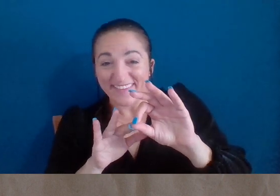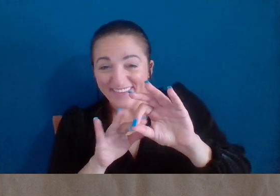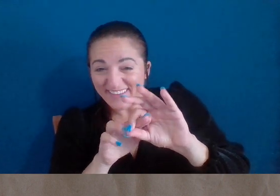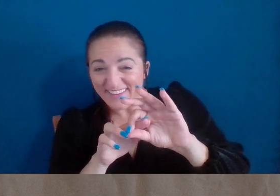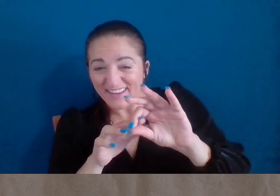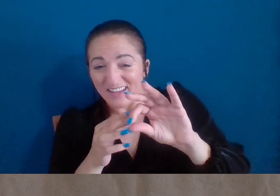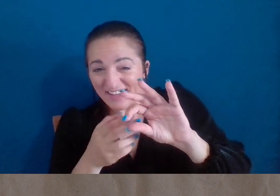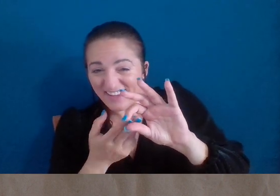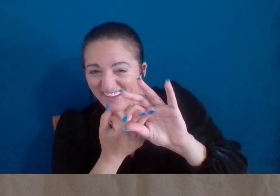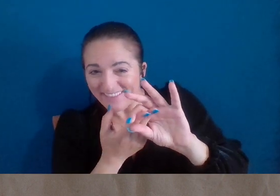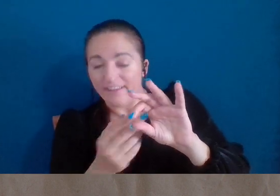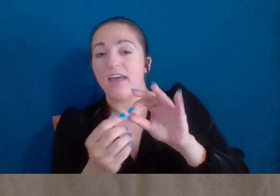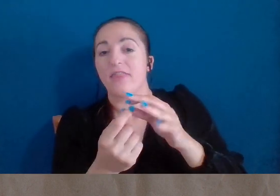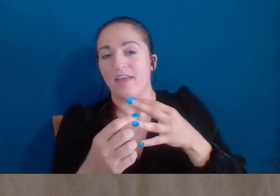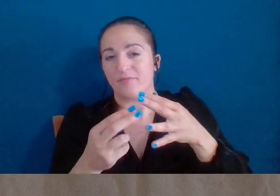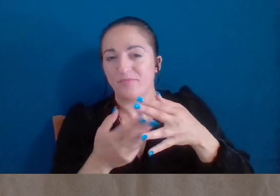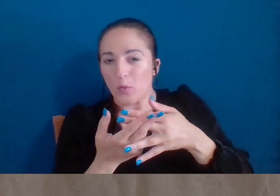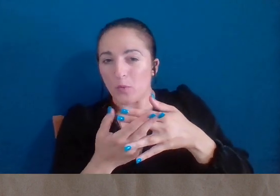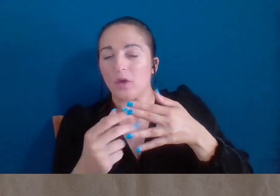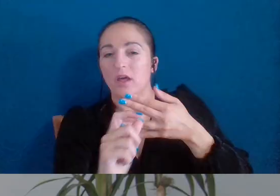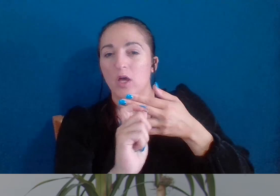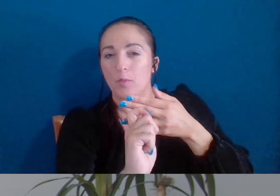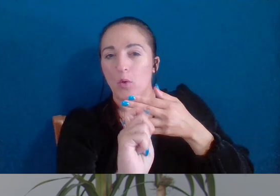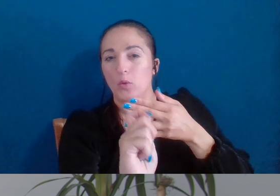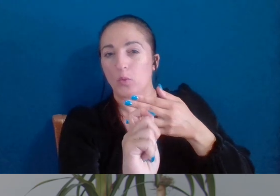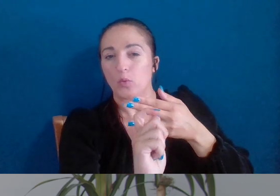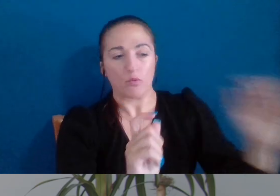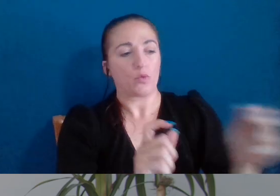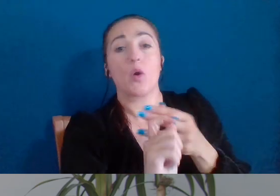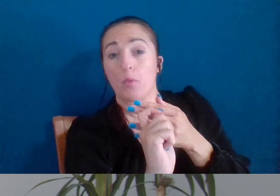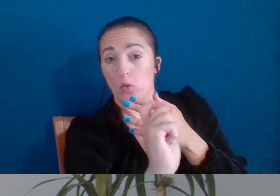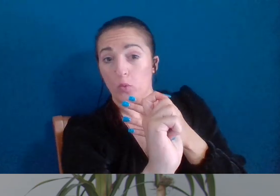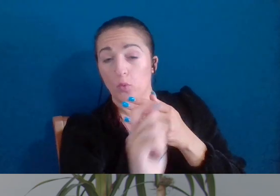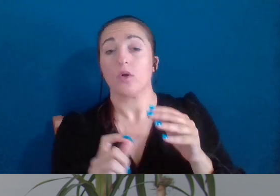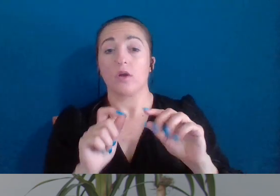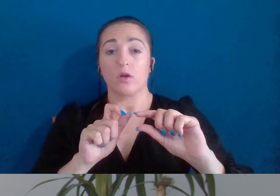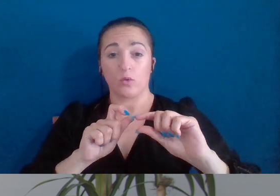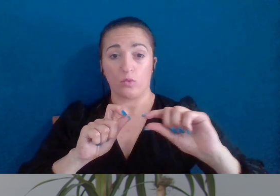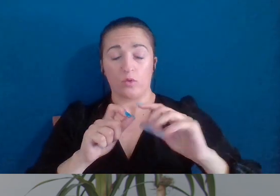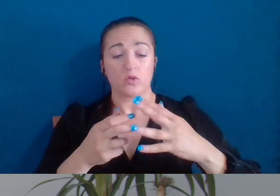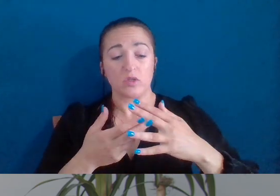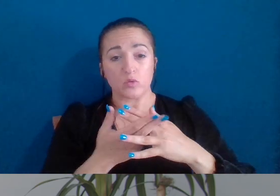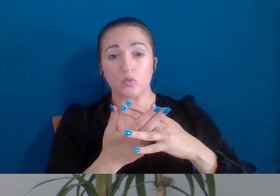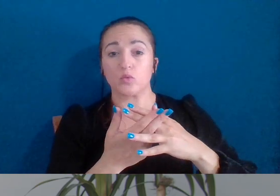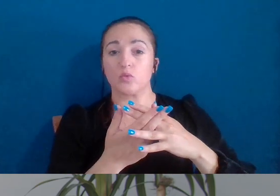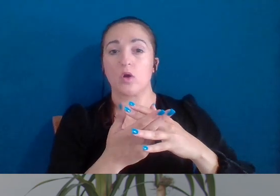and then I just pull it through. And this is how you